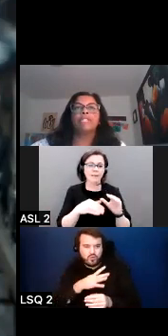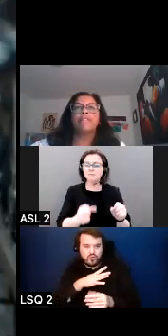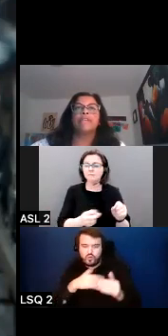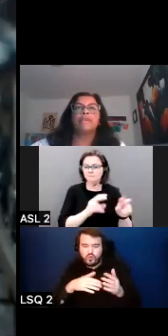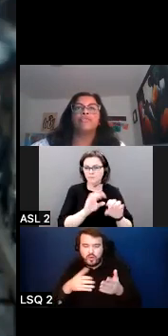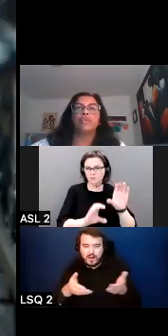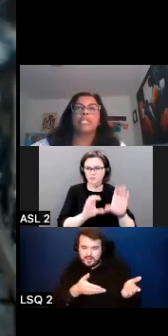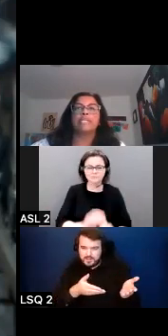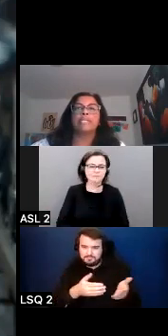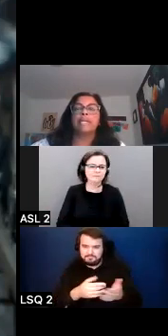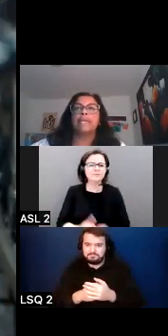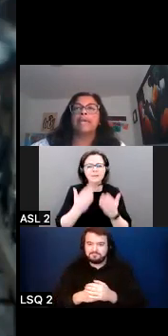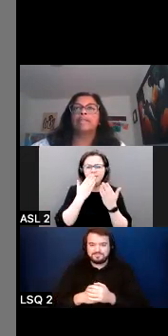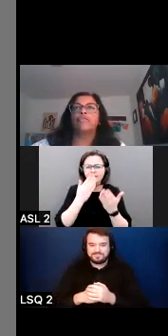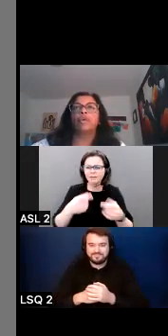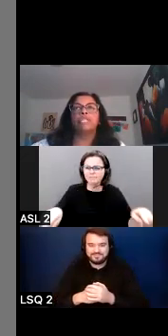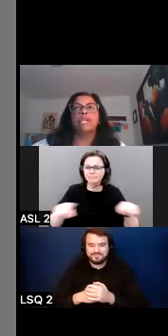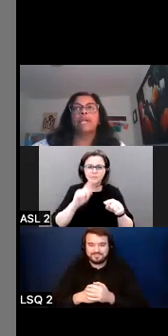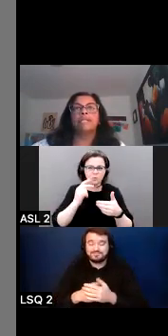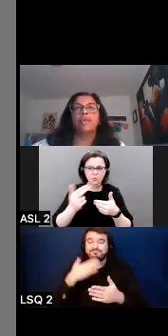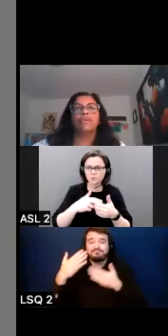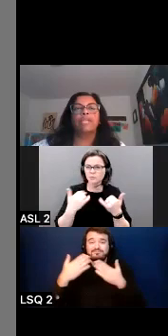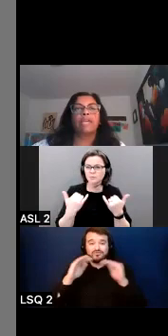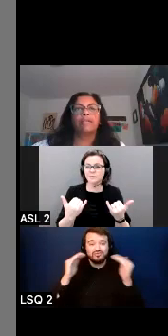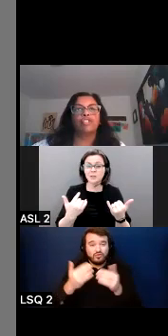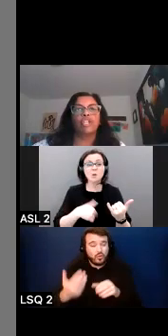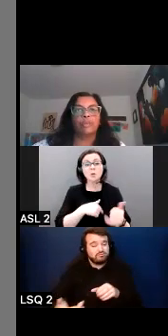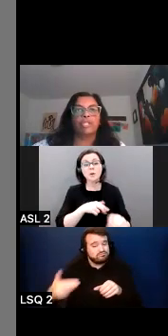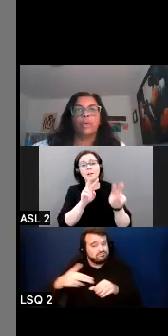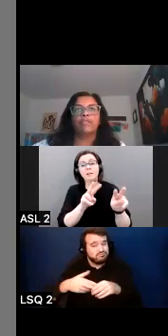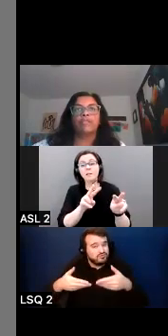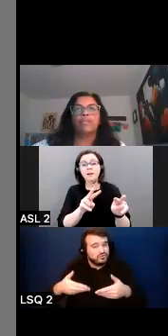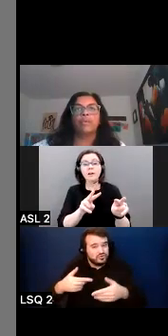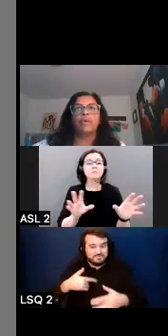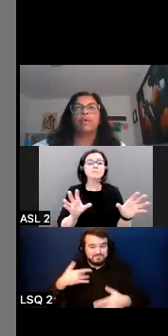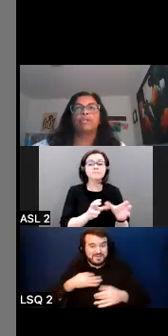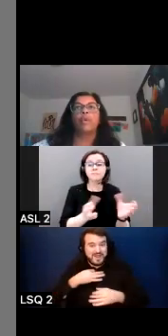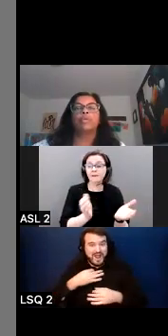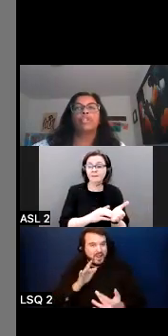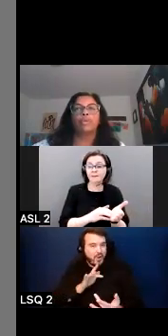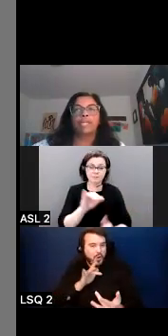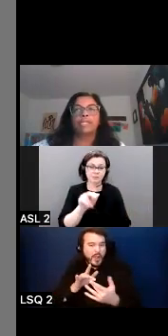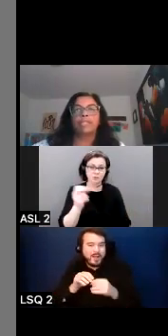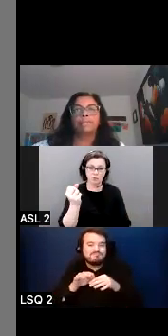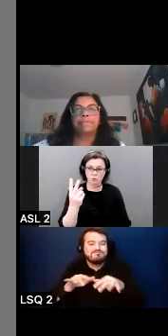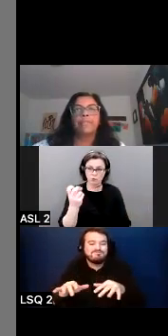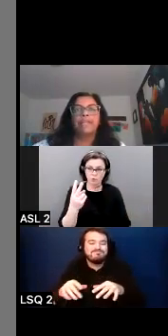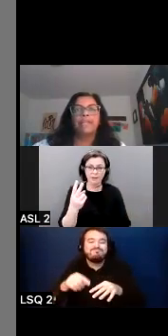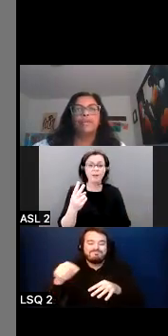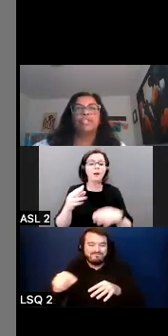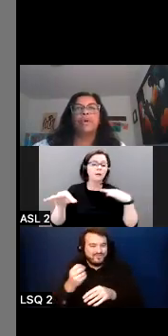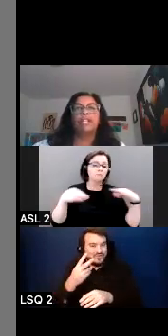We want to thank you all for joining us today and look forward to connecting with you again on January 12th, where we will hold an open Q&A